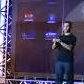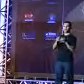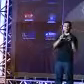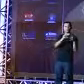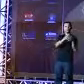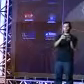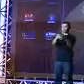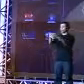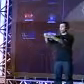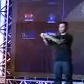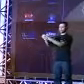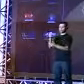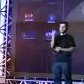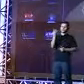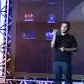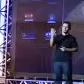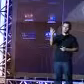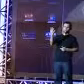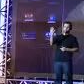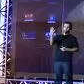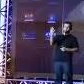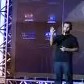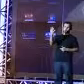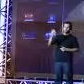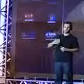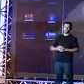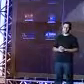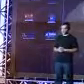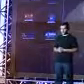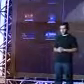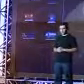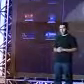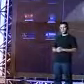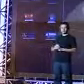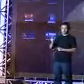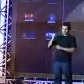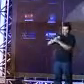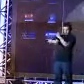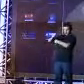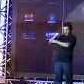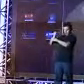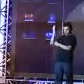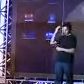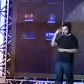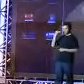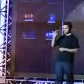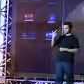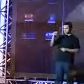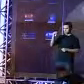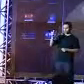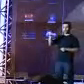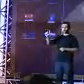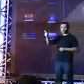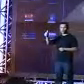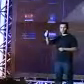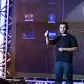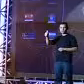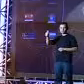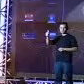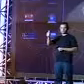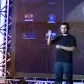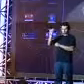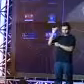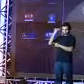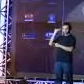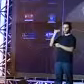Now, until last year, no politician tried to